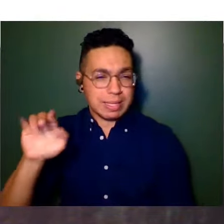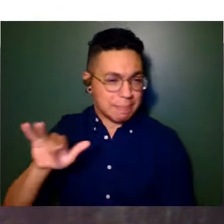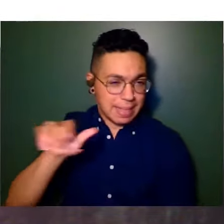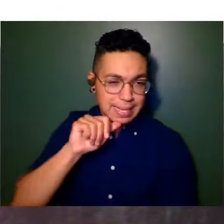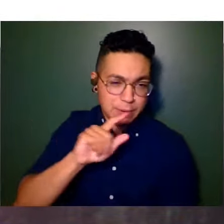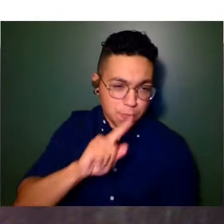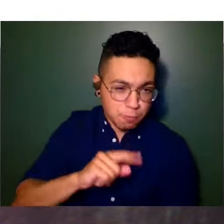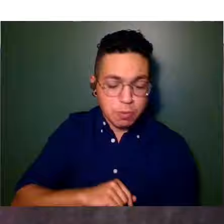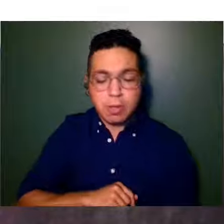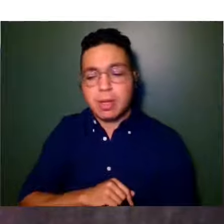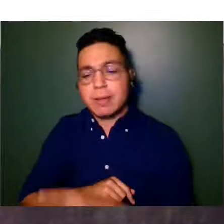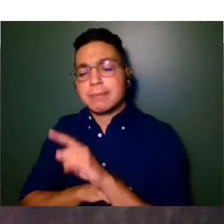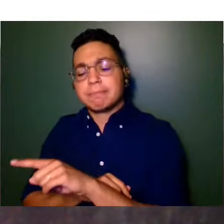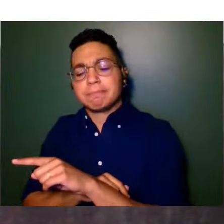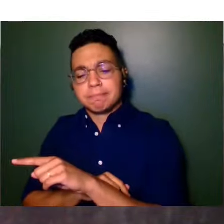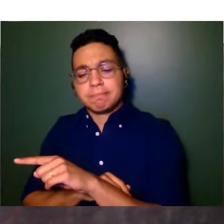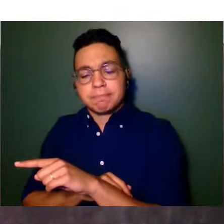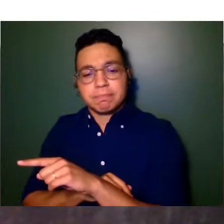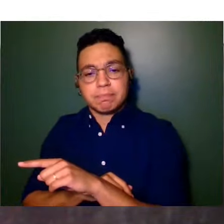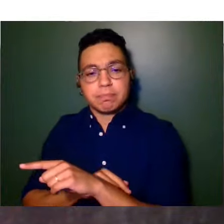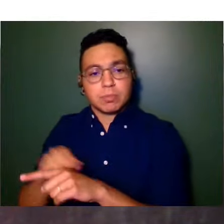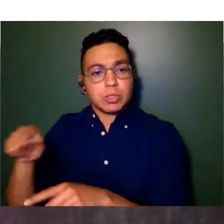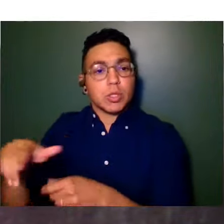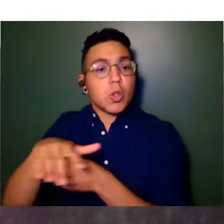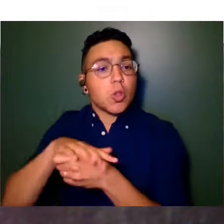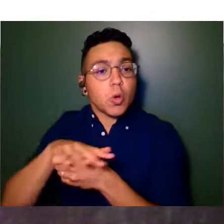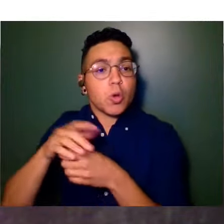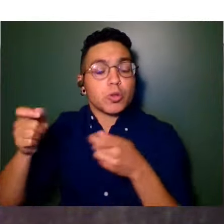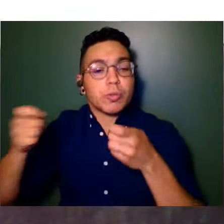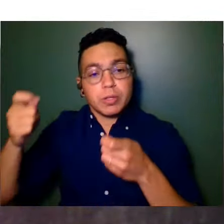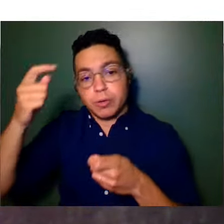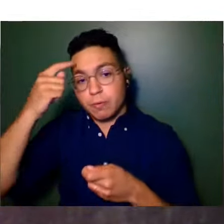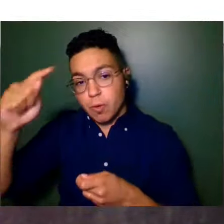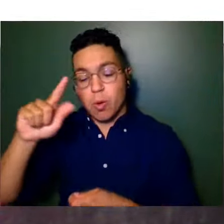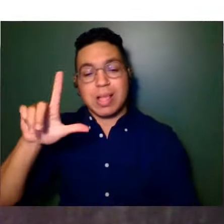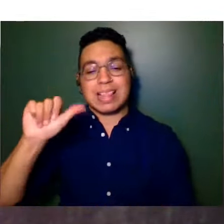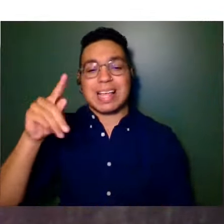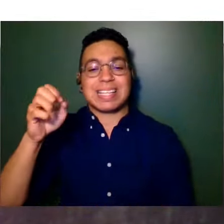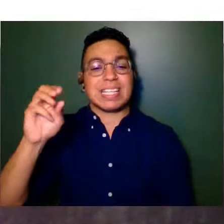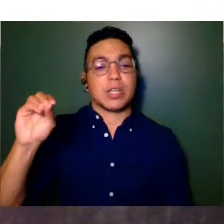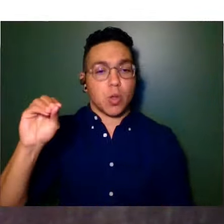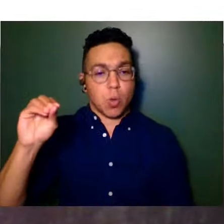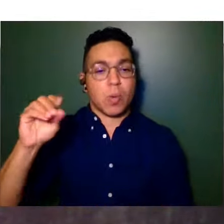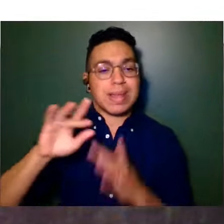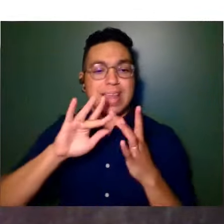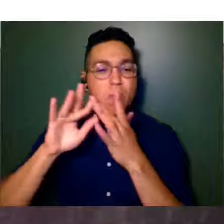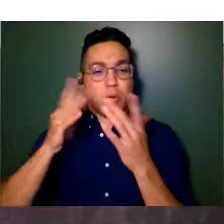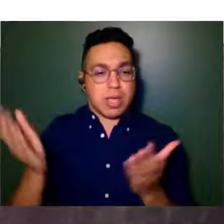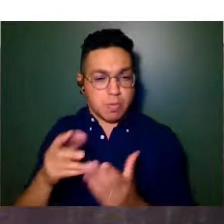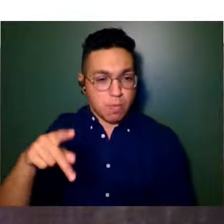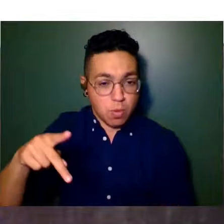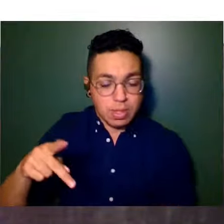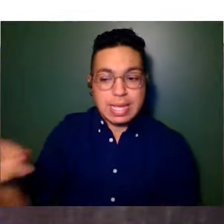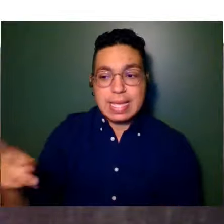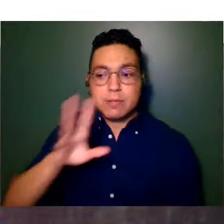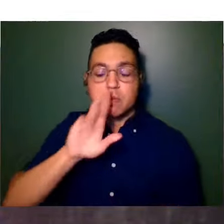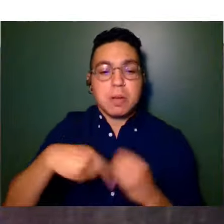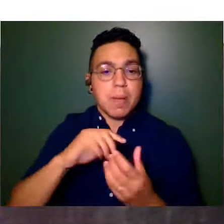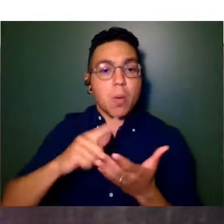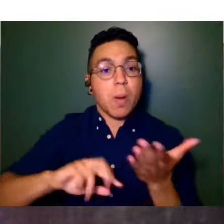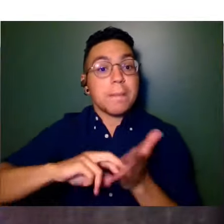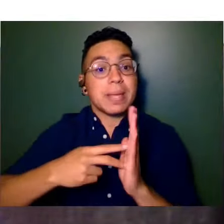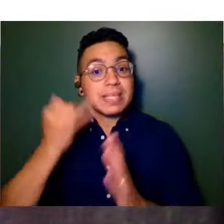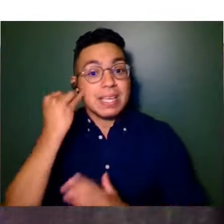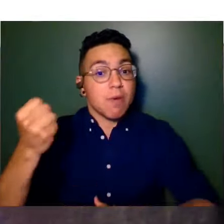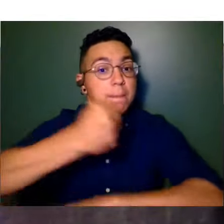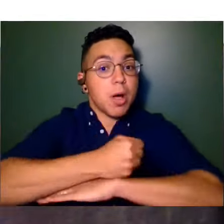the political director for Latino Network. He spoke about what it means to abolish ICE, right?